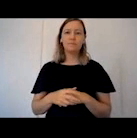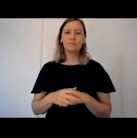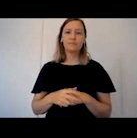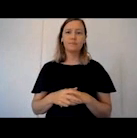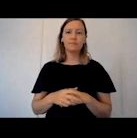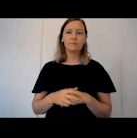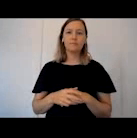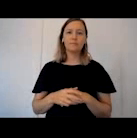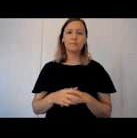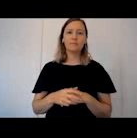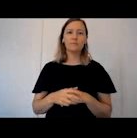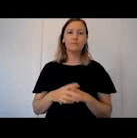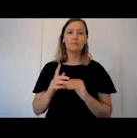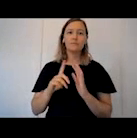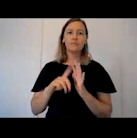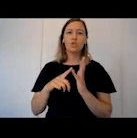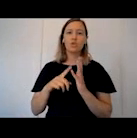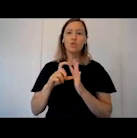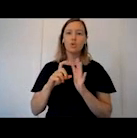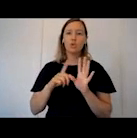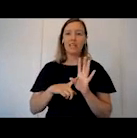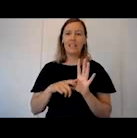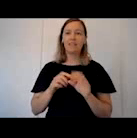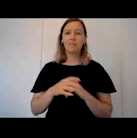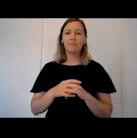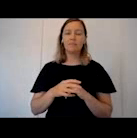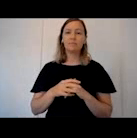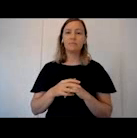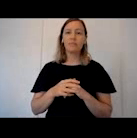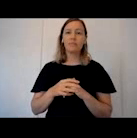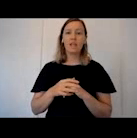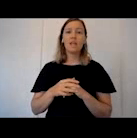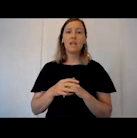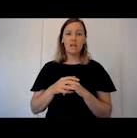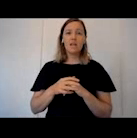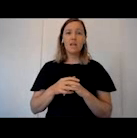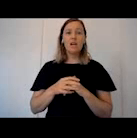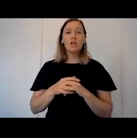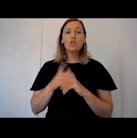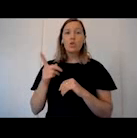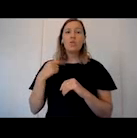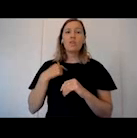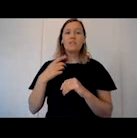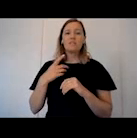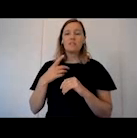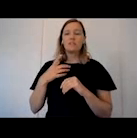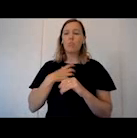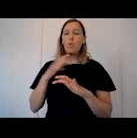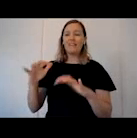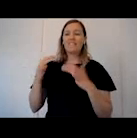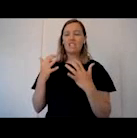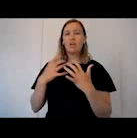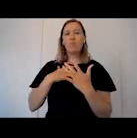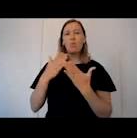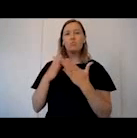definitely bringing attention to disability in a much, much broader way, because it's